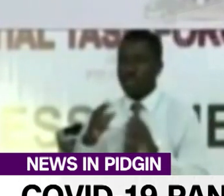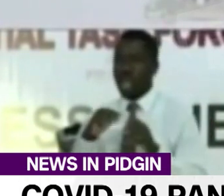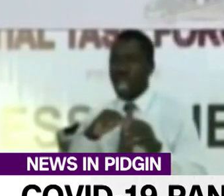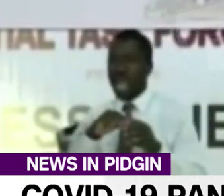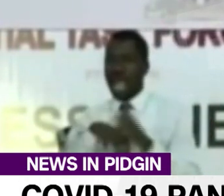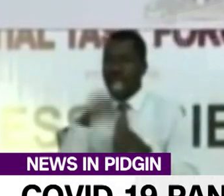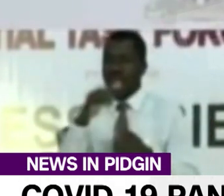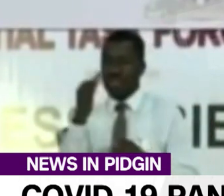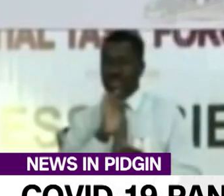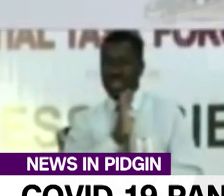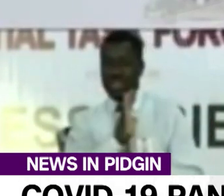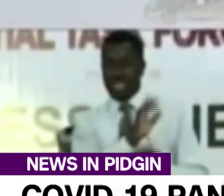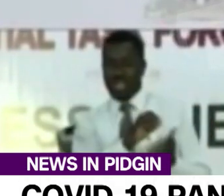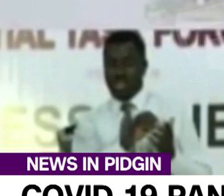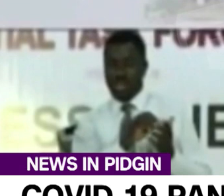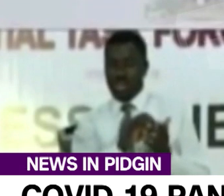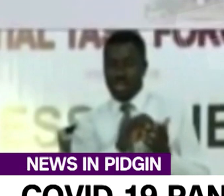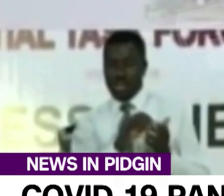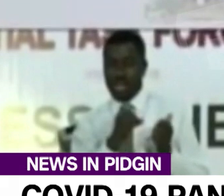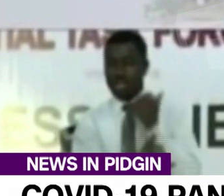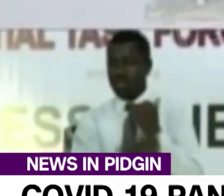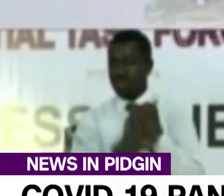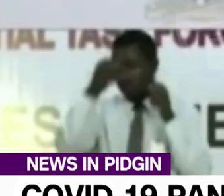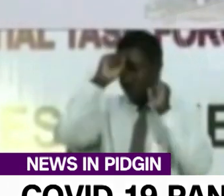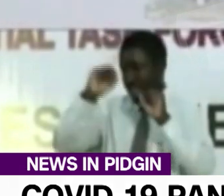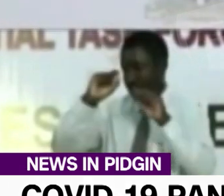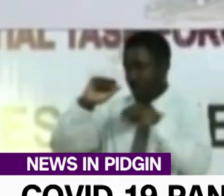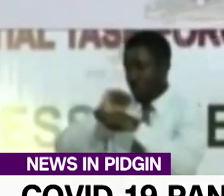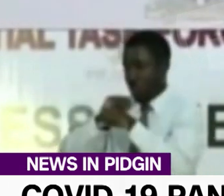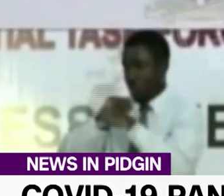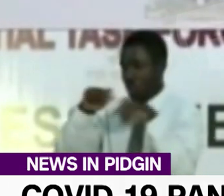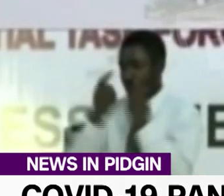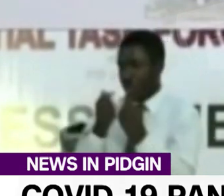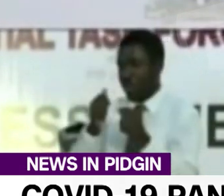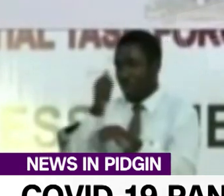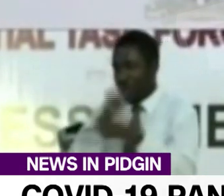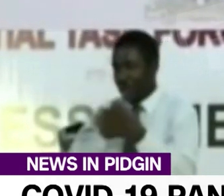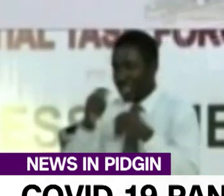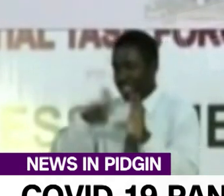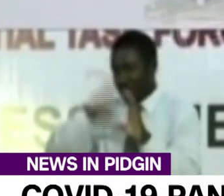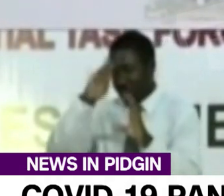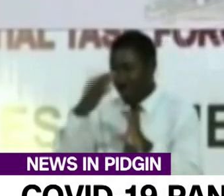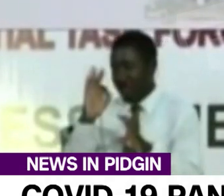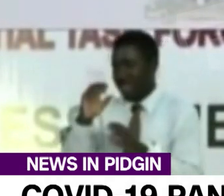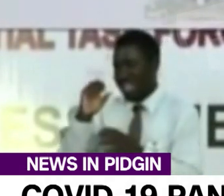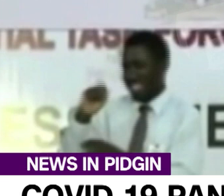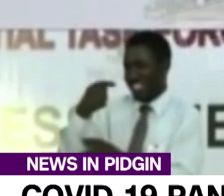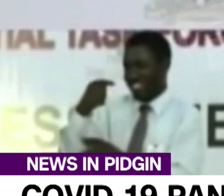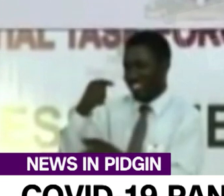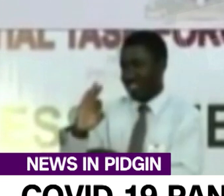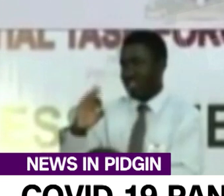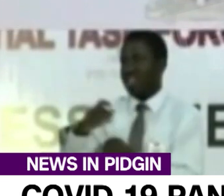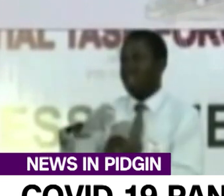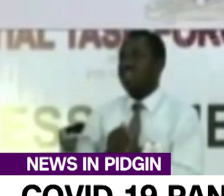clear that the Presidential Task Force, under the chairmanship of the SGF, the Secretary to the